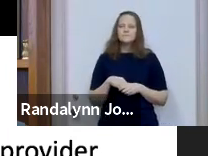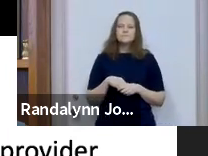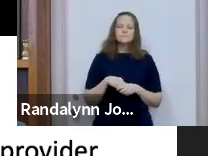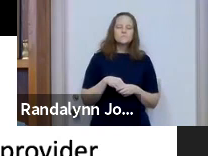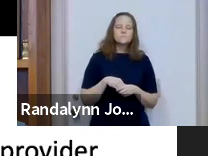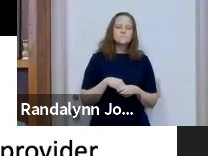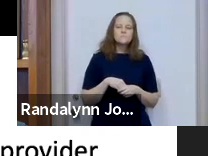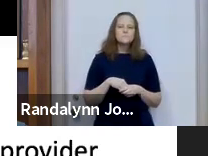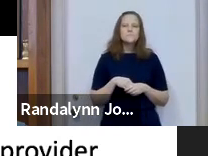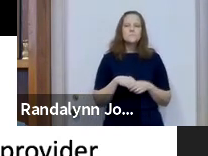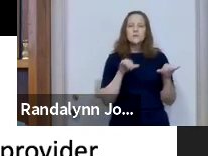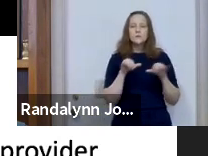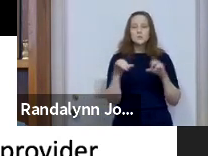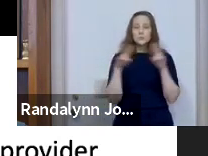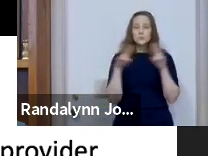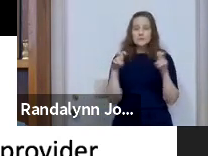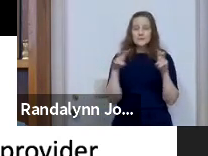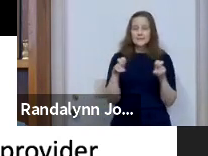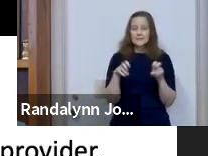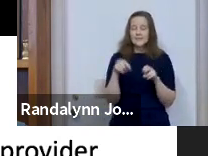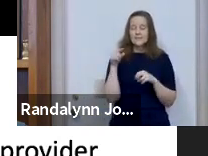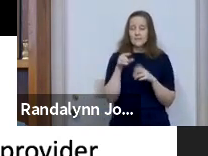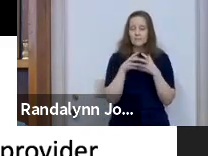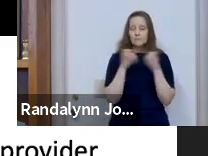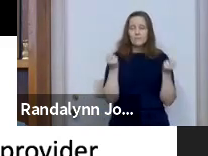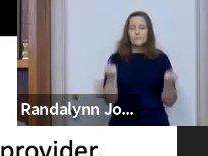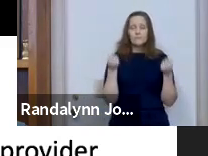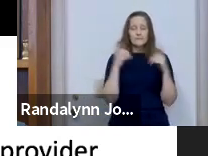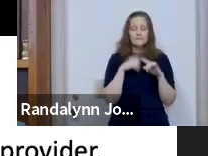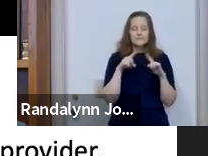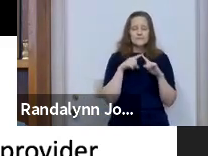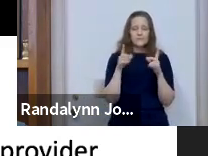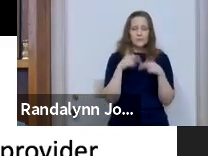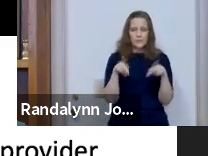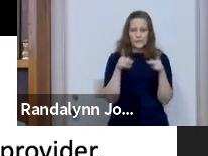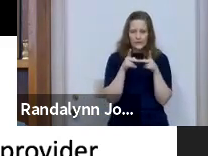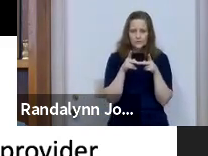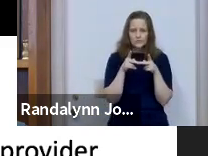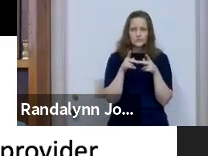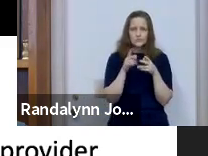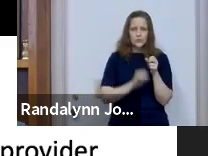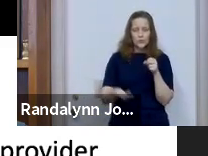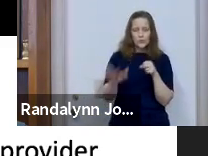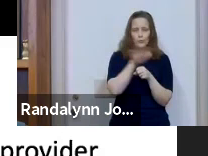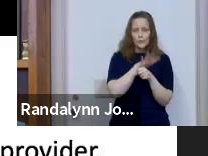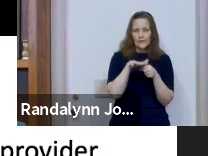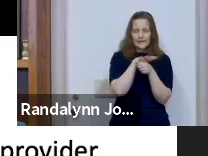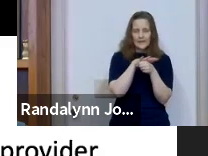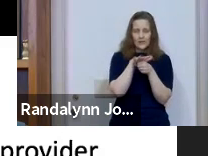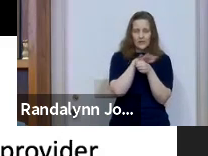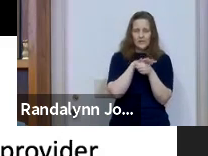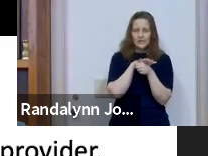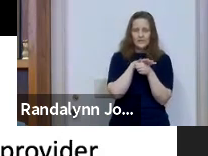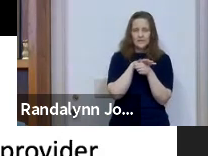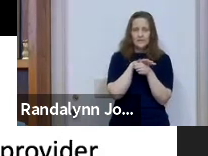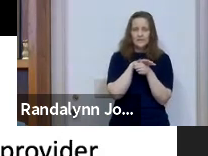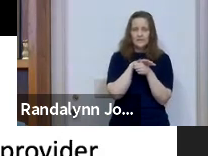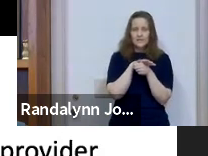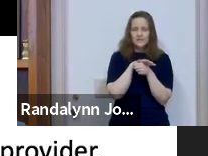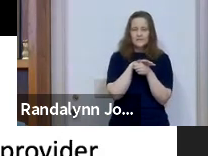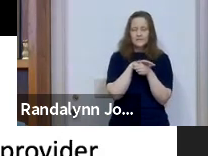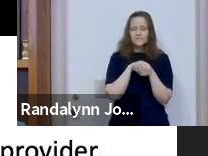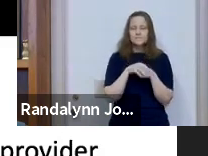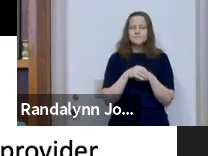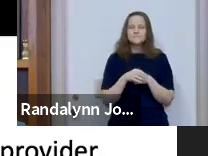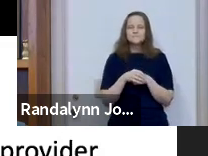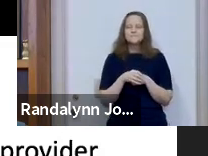You can also get testing at lots of different locations around the area. CVS, a lot of